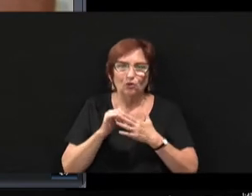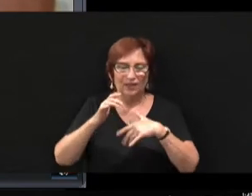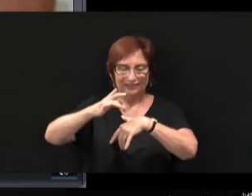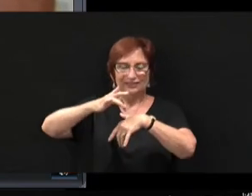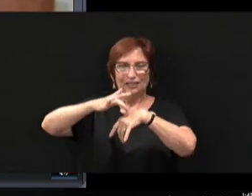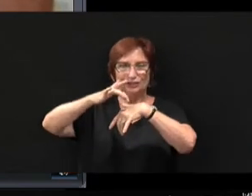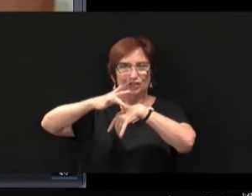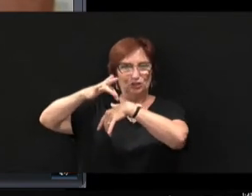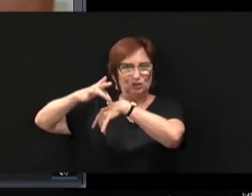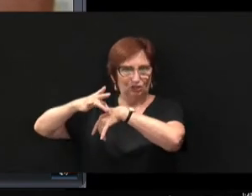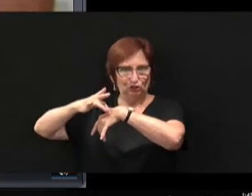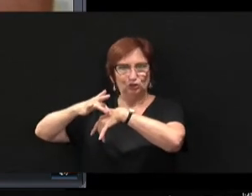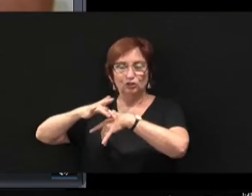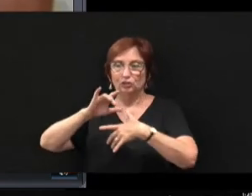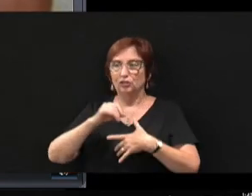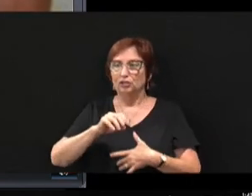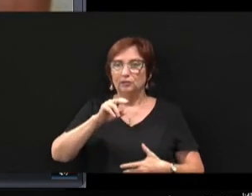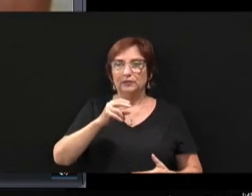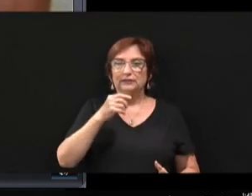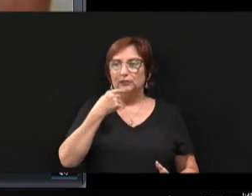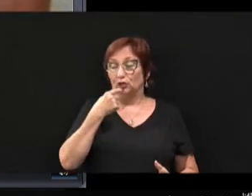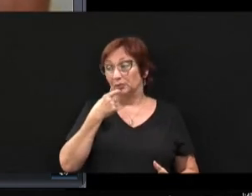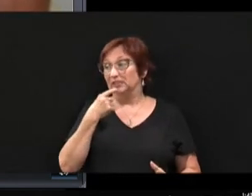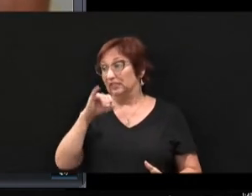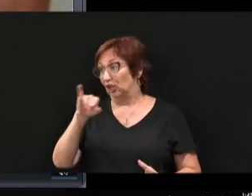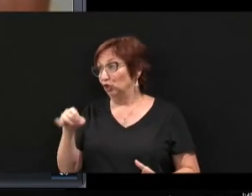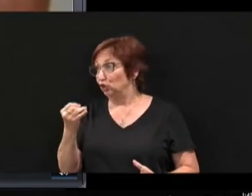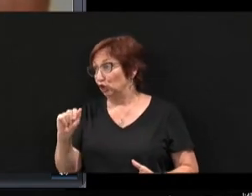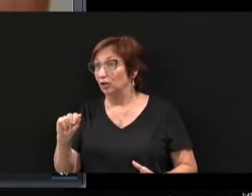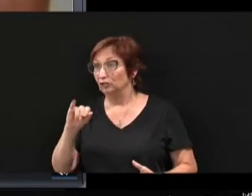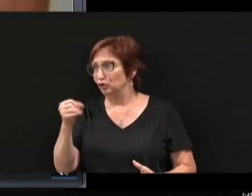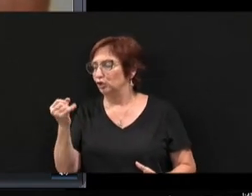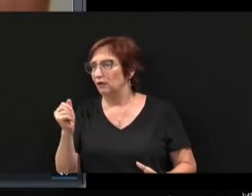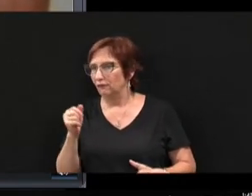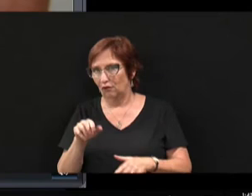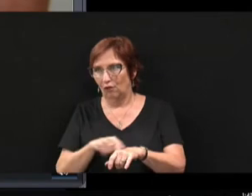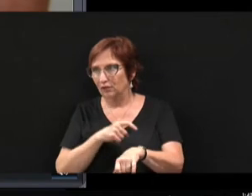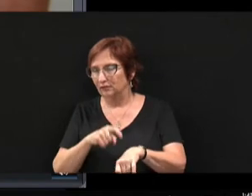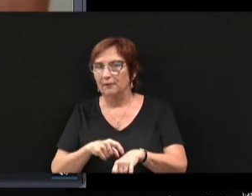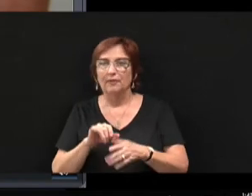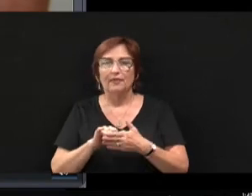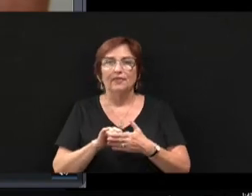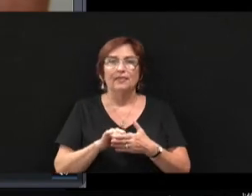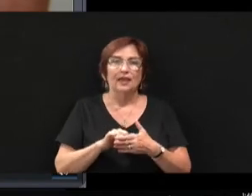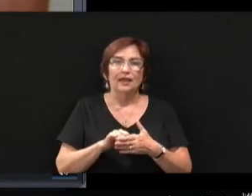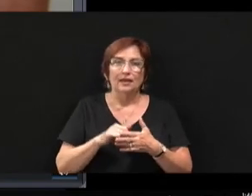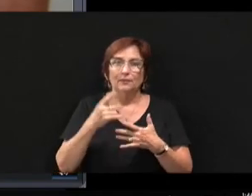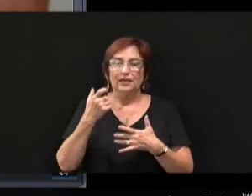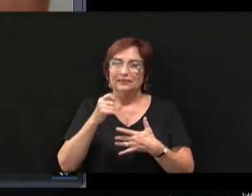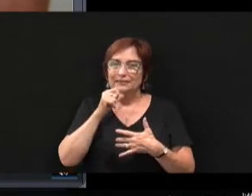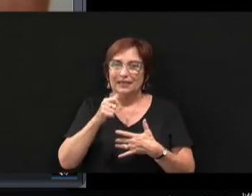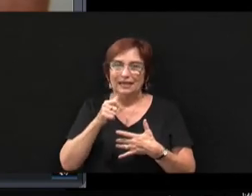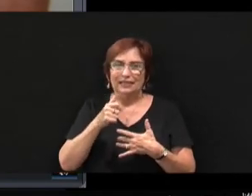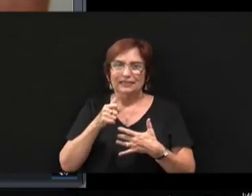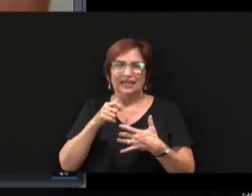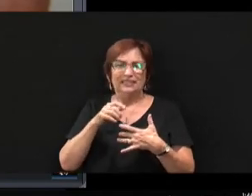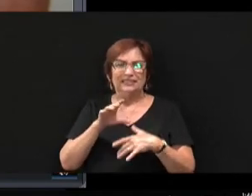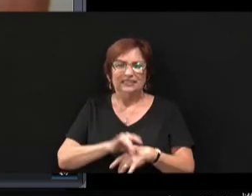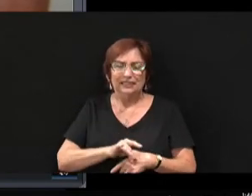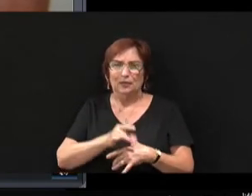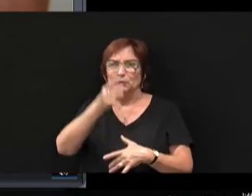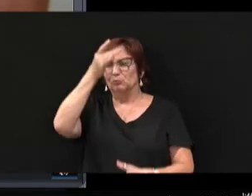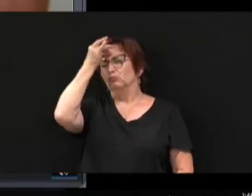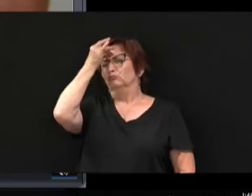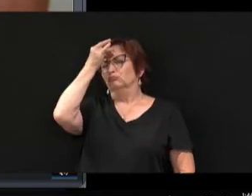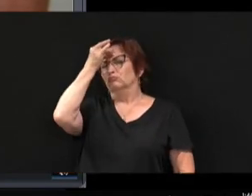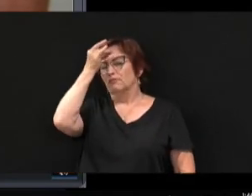very long time because it's not going to stick. That's the kinesthetic piece that we talked about earlier today that really